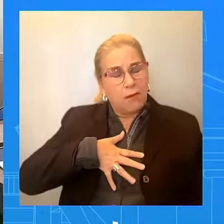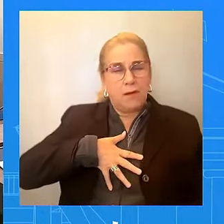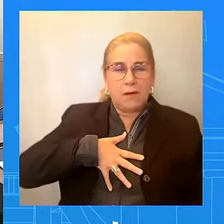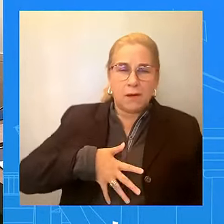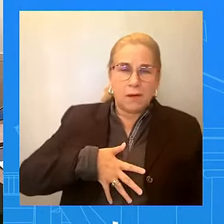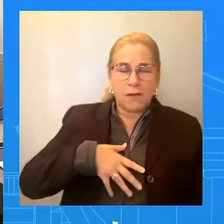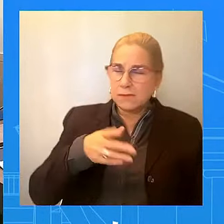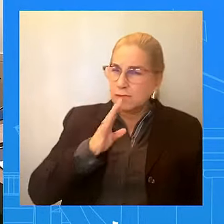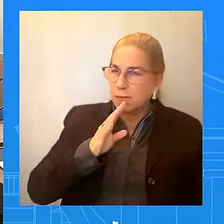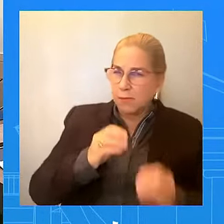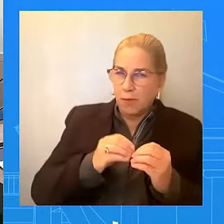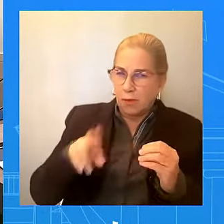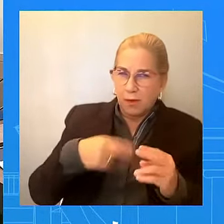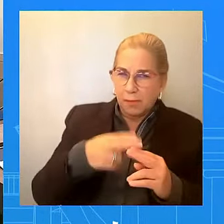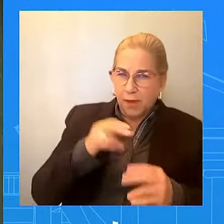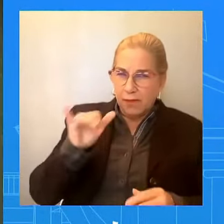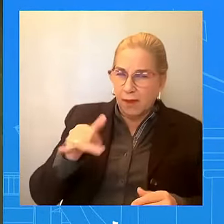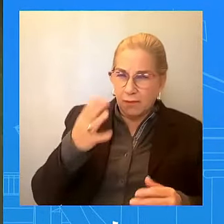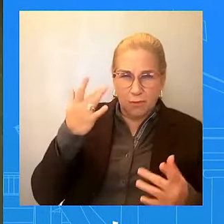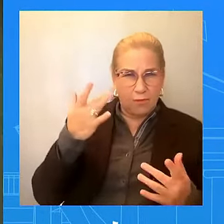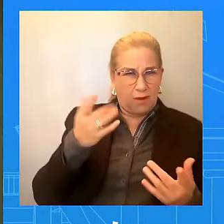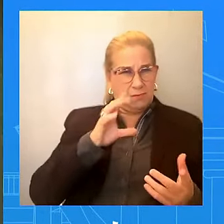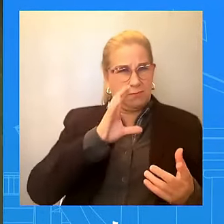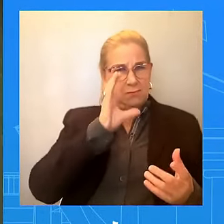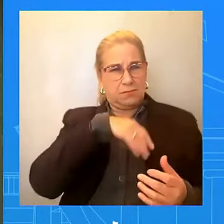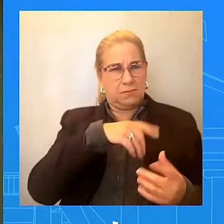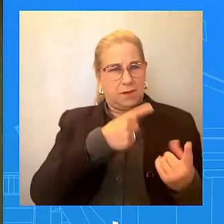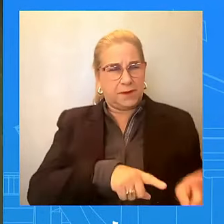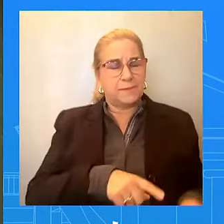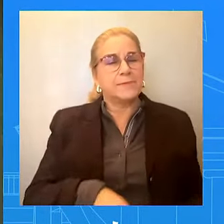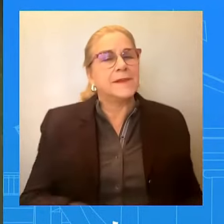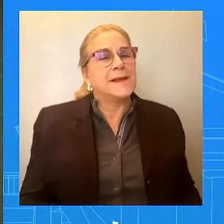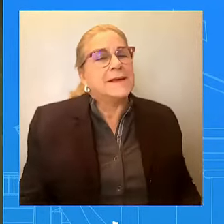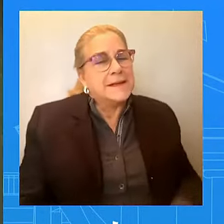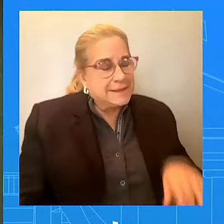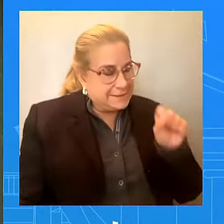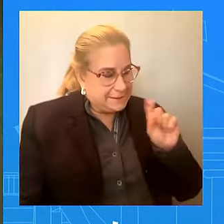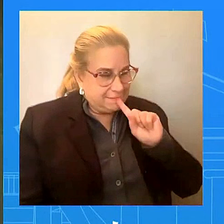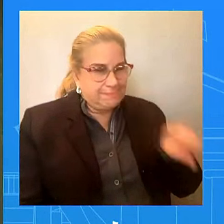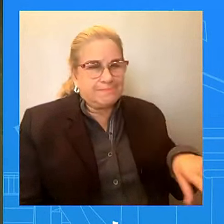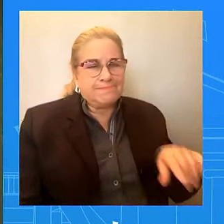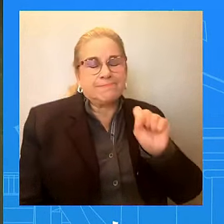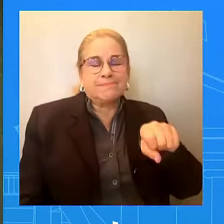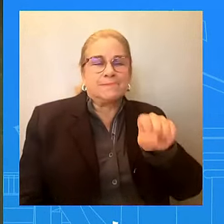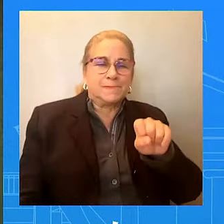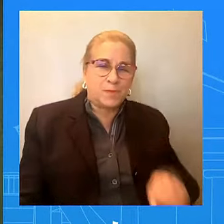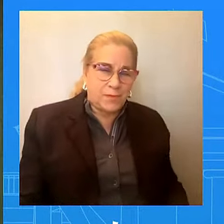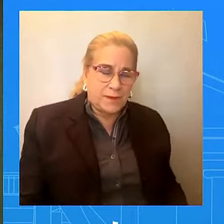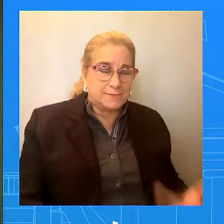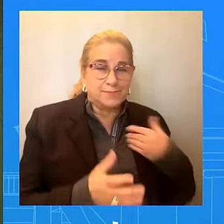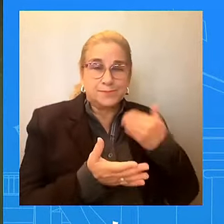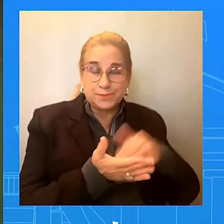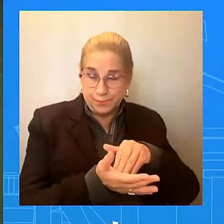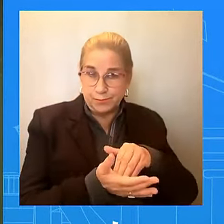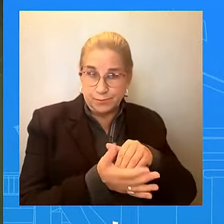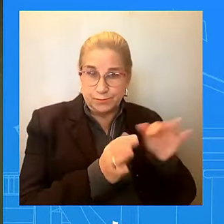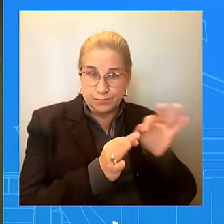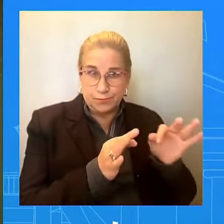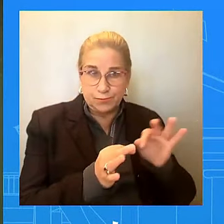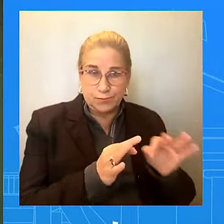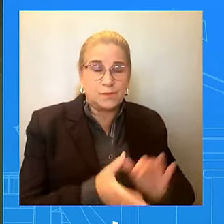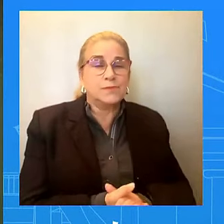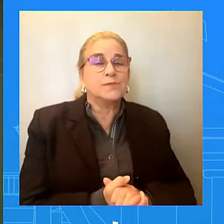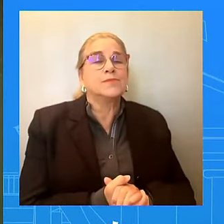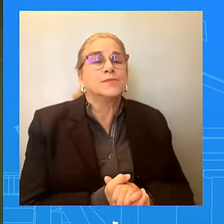the cause of that? So let me repeat that, in fact, the false information that is being